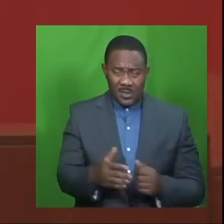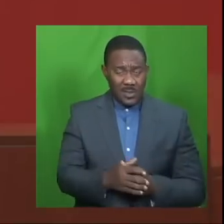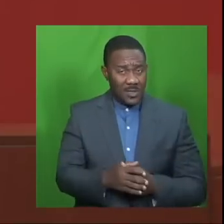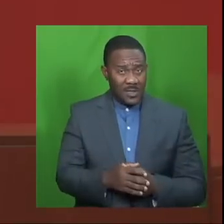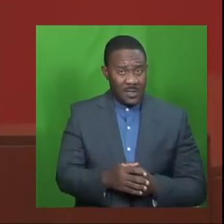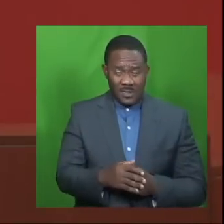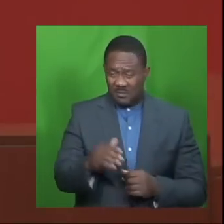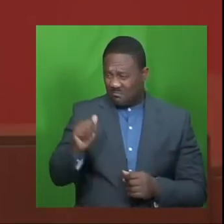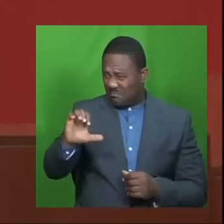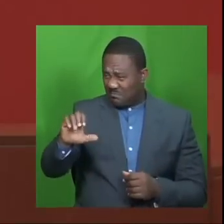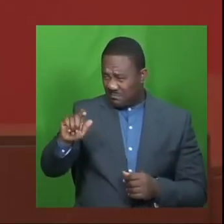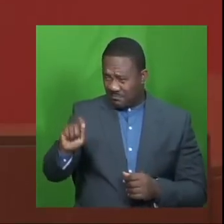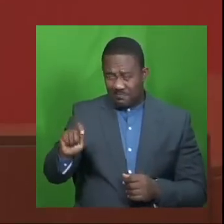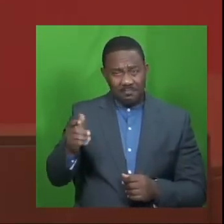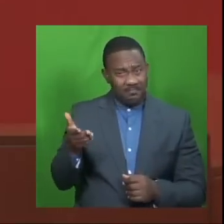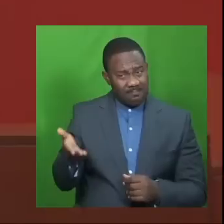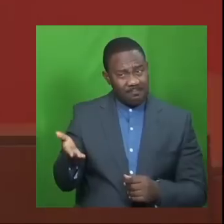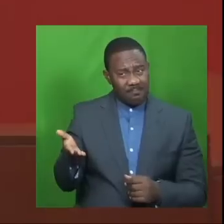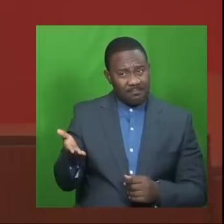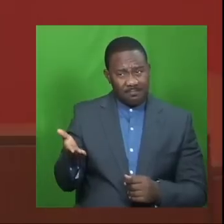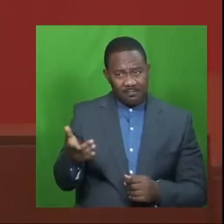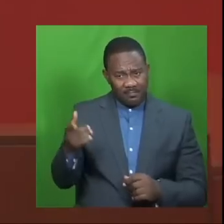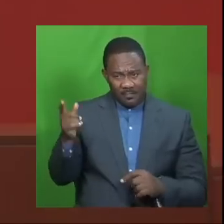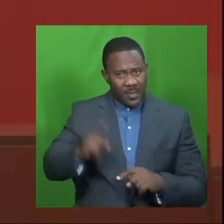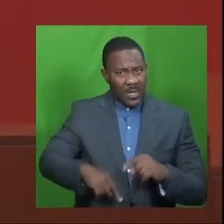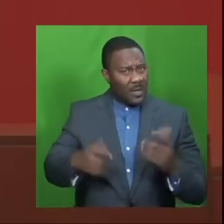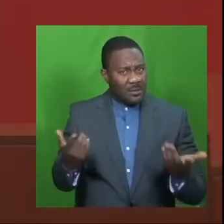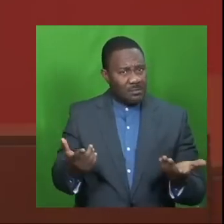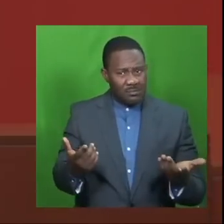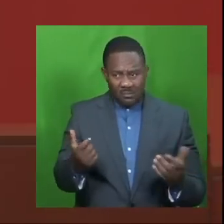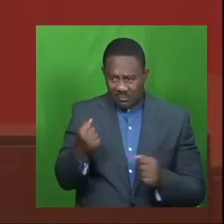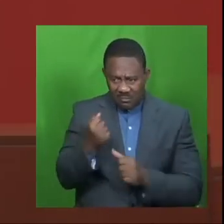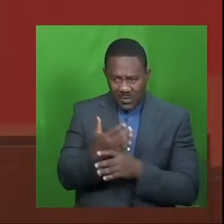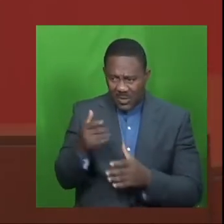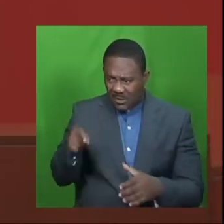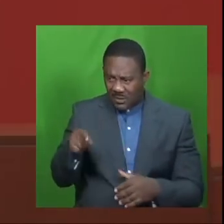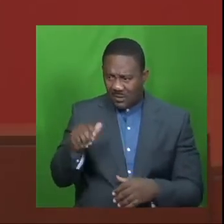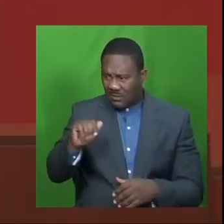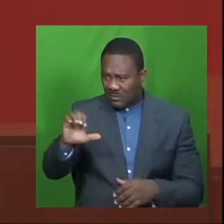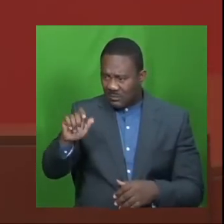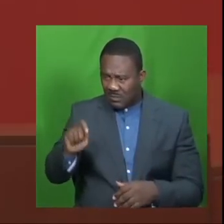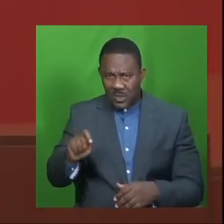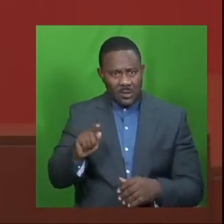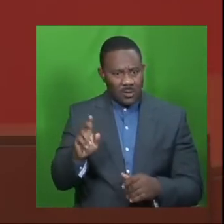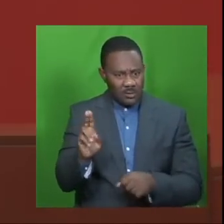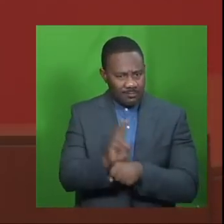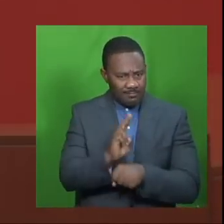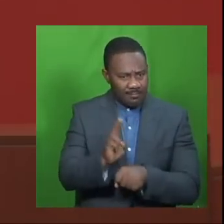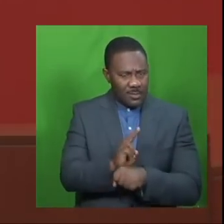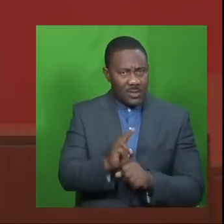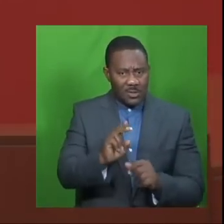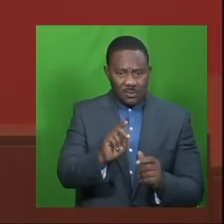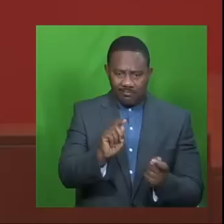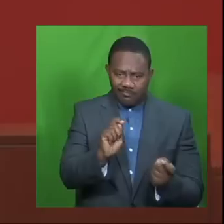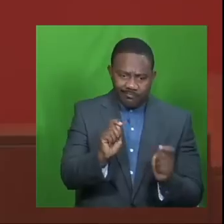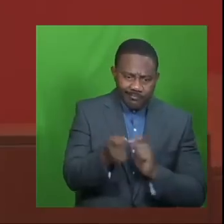Act. You can't amend the Constitution by using a code of conduct. No.